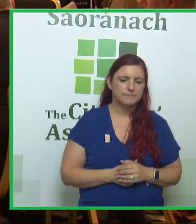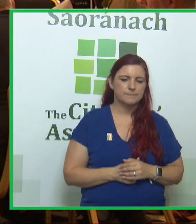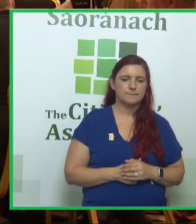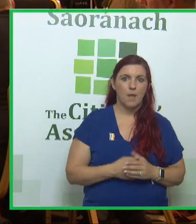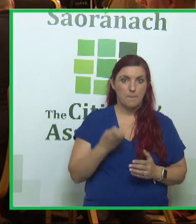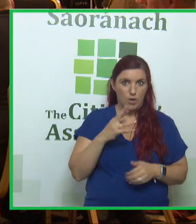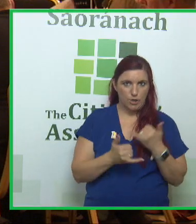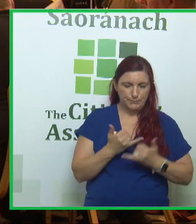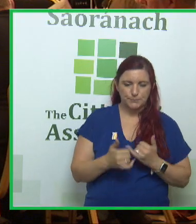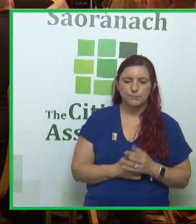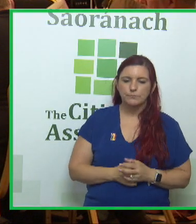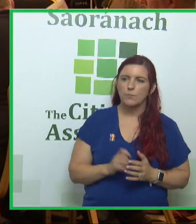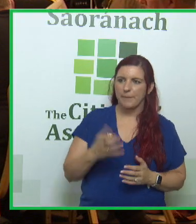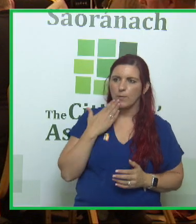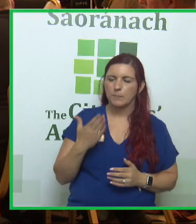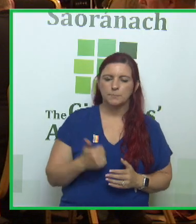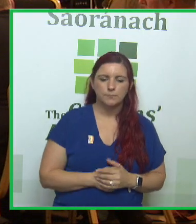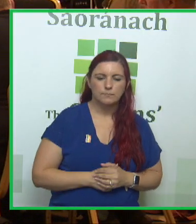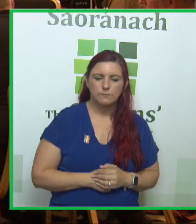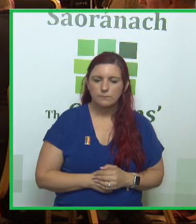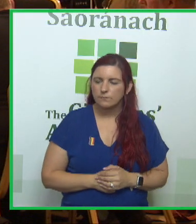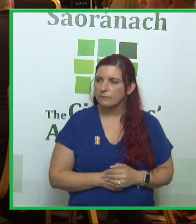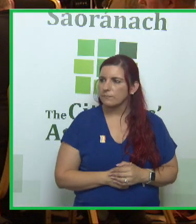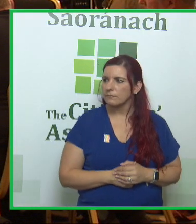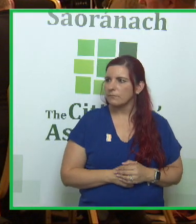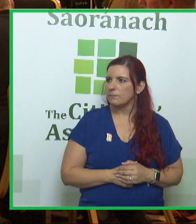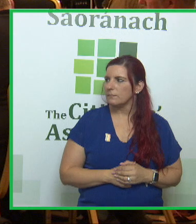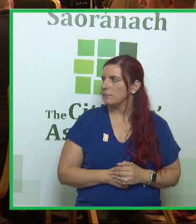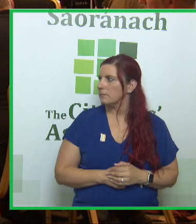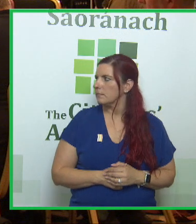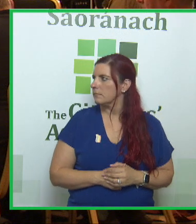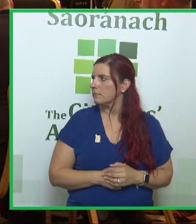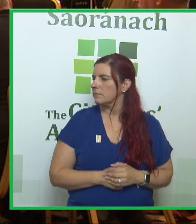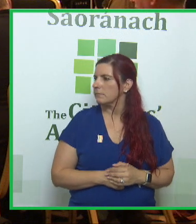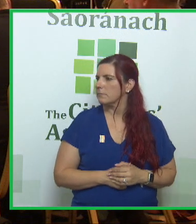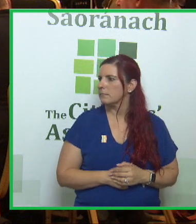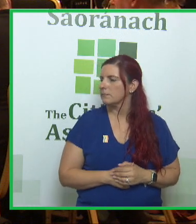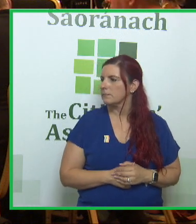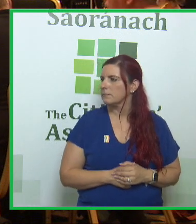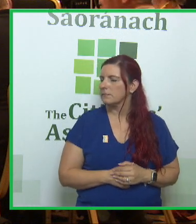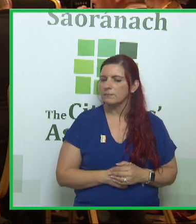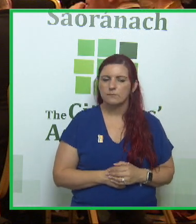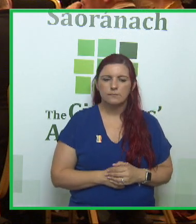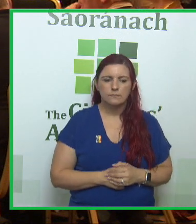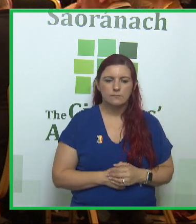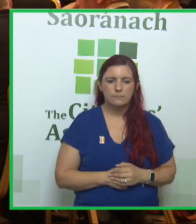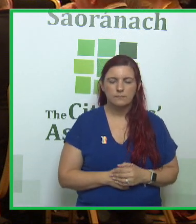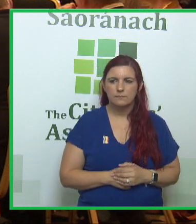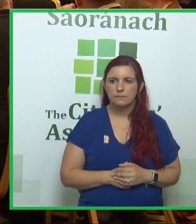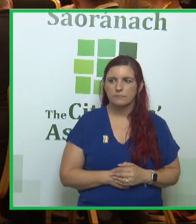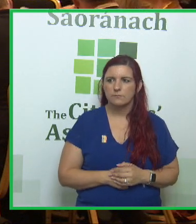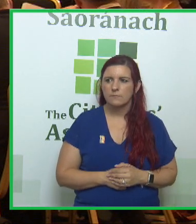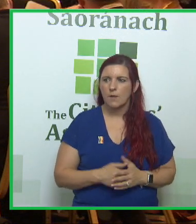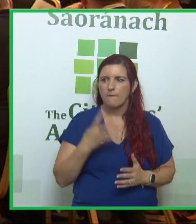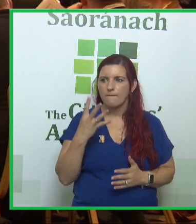you. Okay, I'm conscious of time, but I do want to try to be fair and capture. With four tables left, as I understand, we